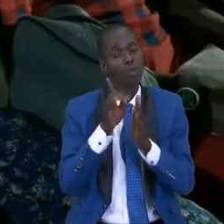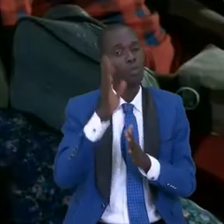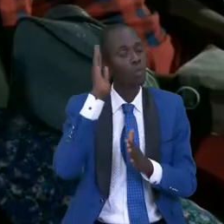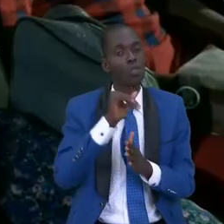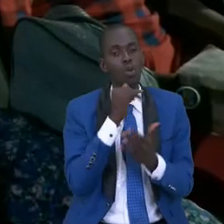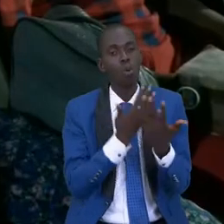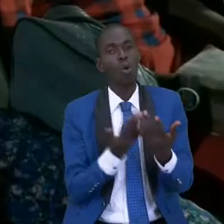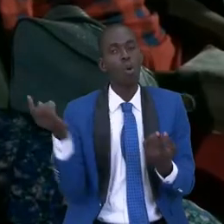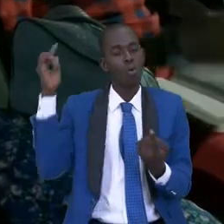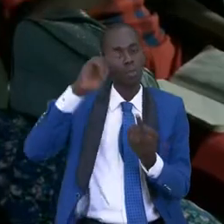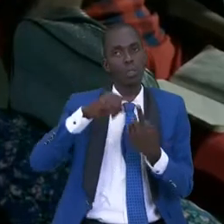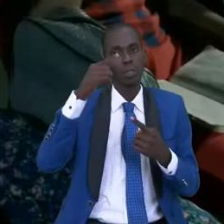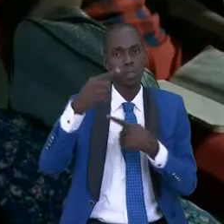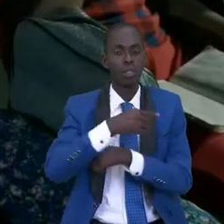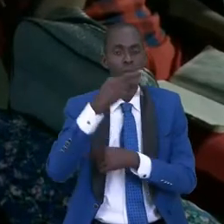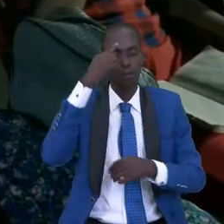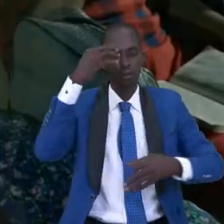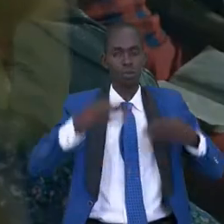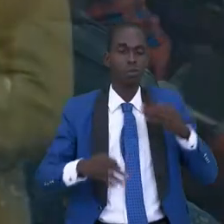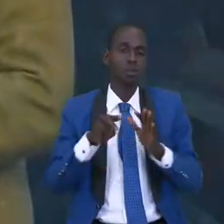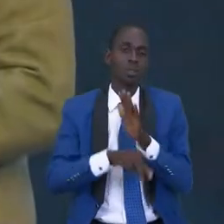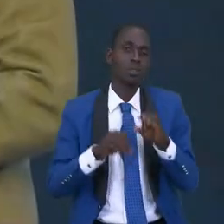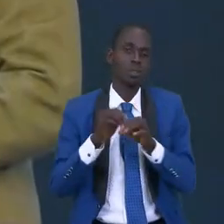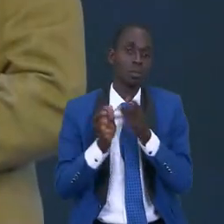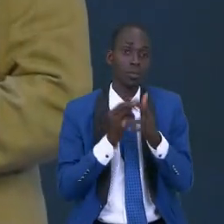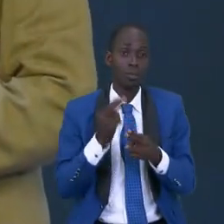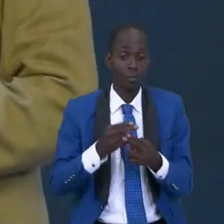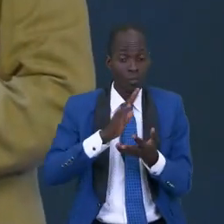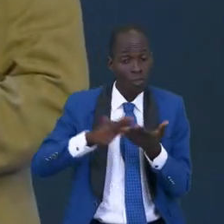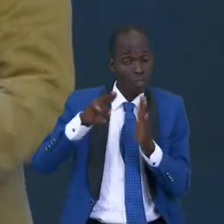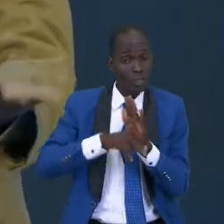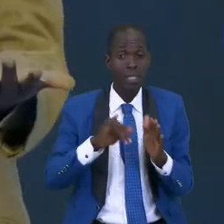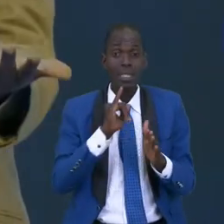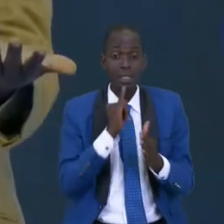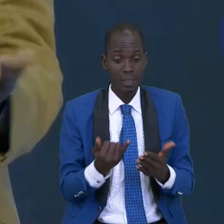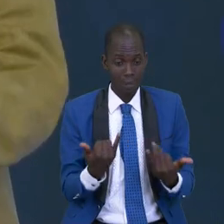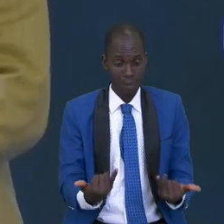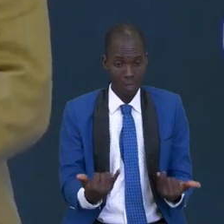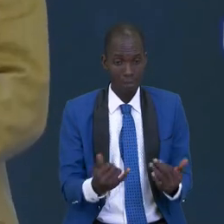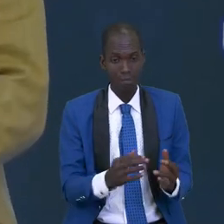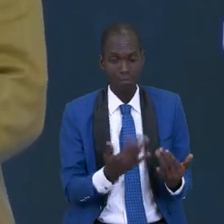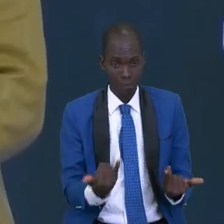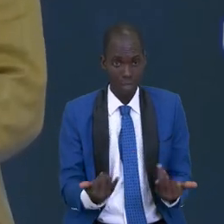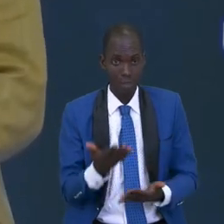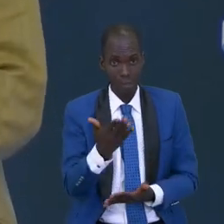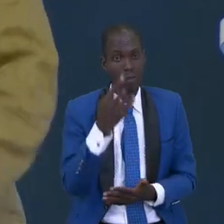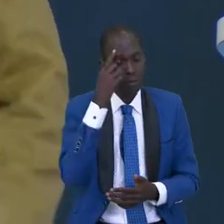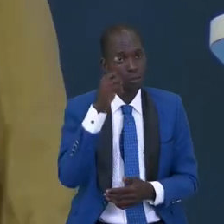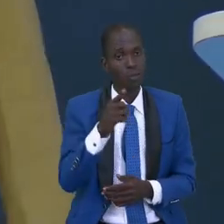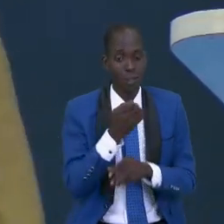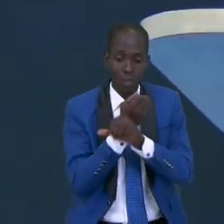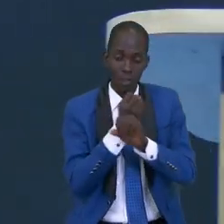judgment. Forgiveness is available today. And salvation is available